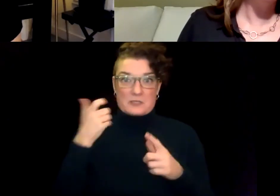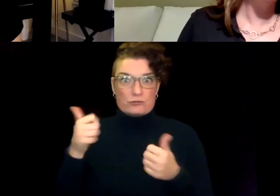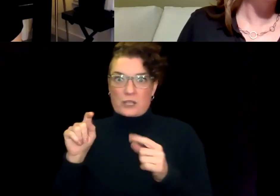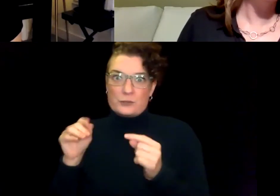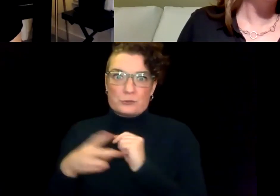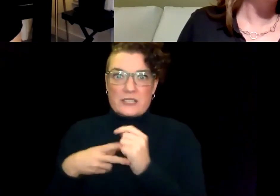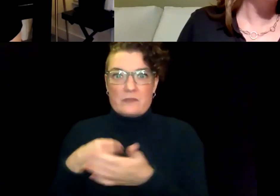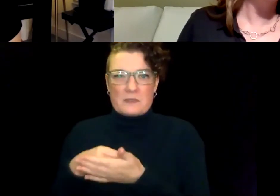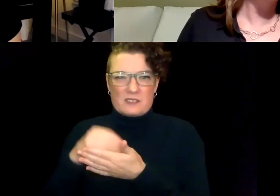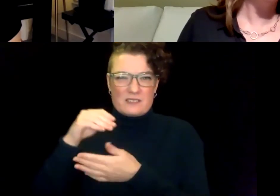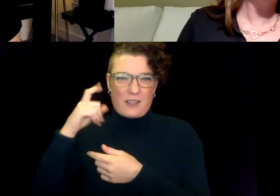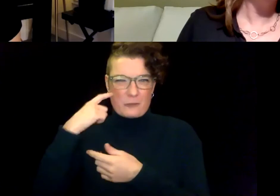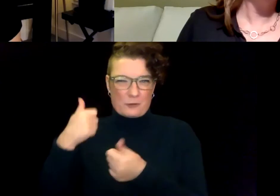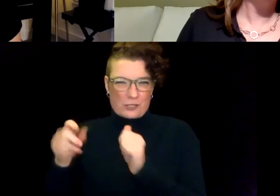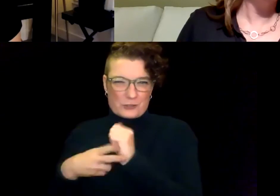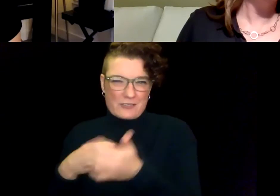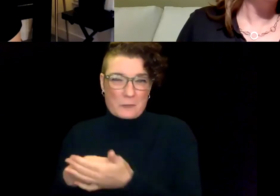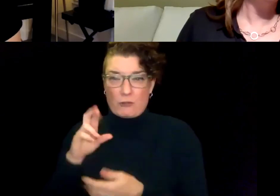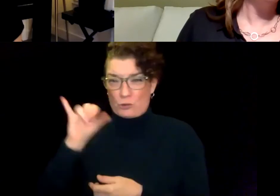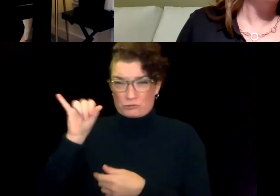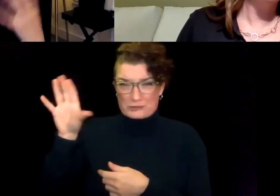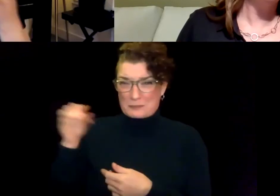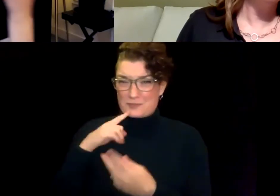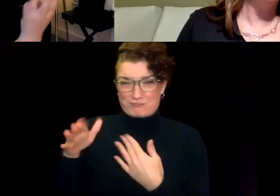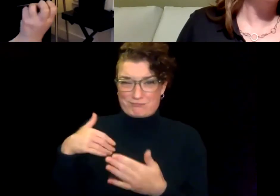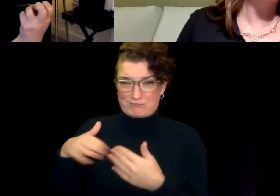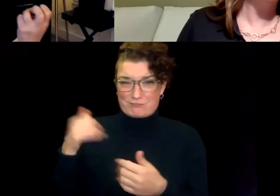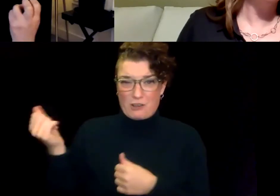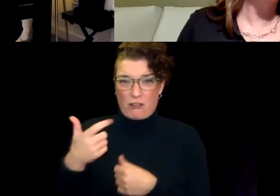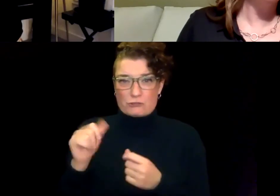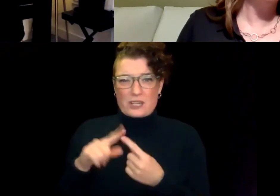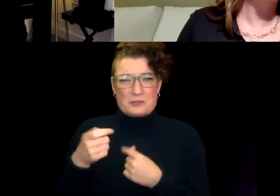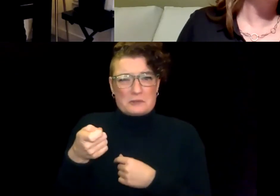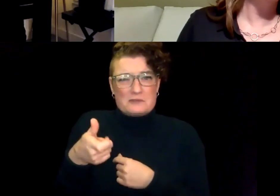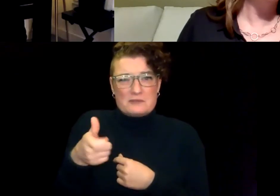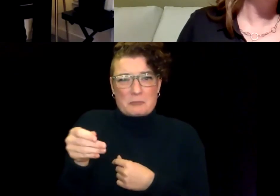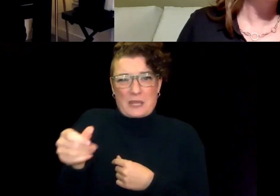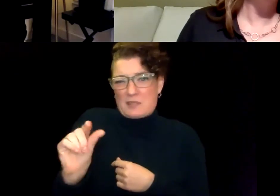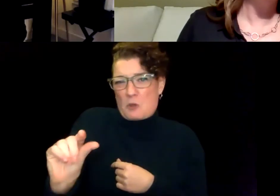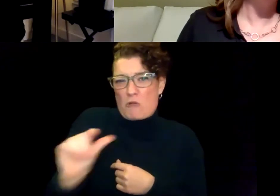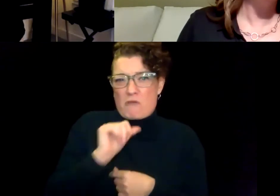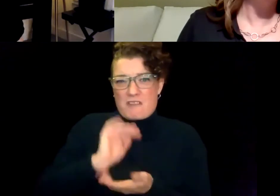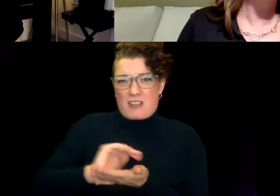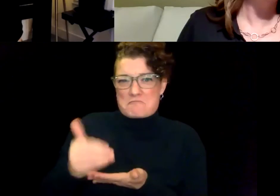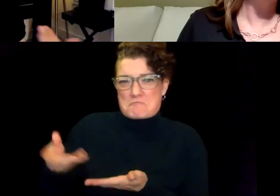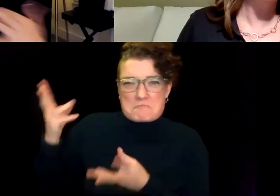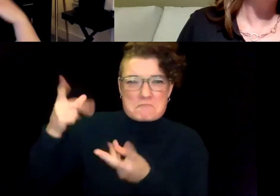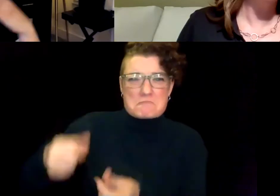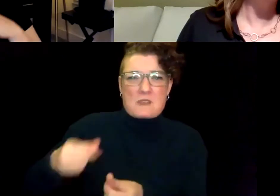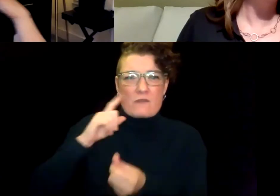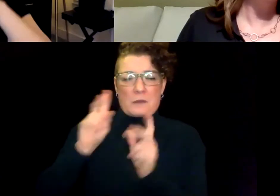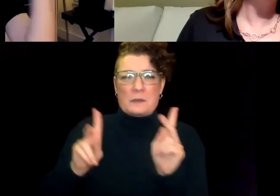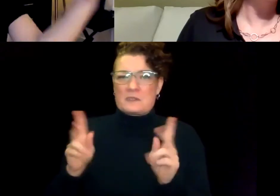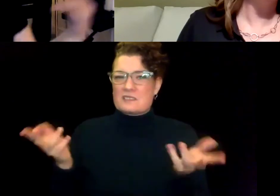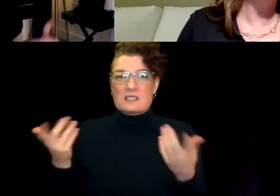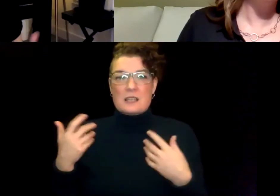government or the insurance company is trying to save money, everybody's trying to pay as little as possible, while still being able to like provide